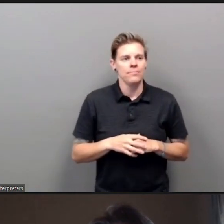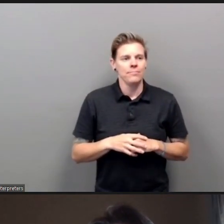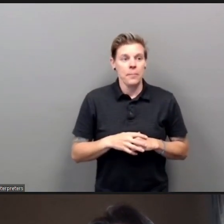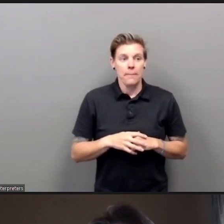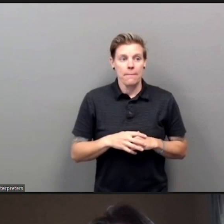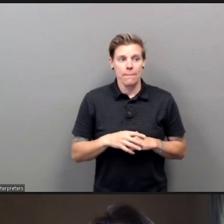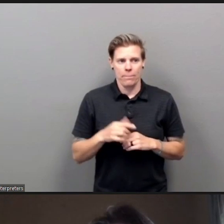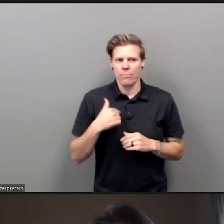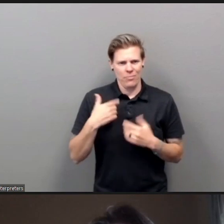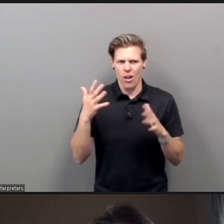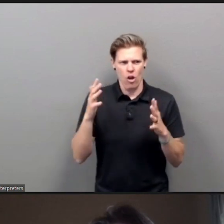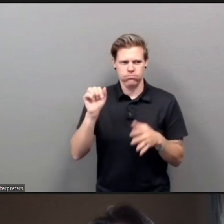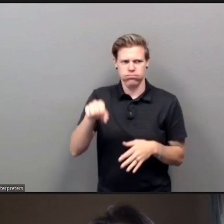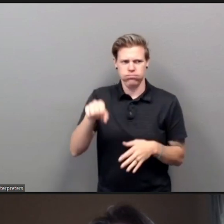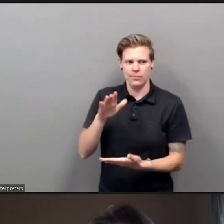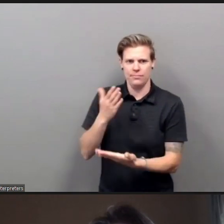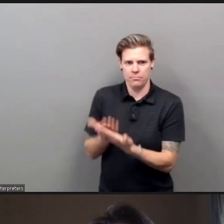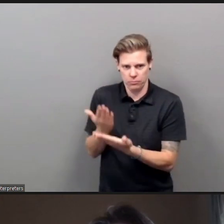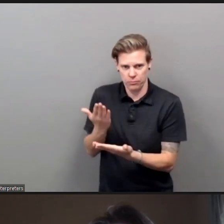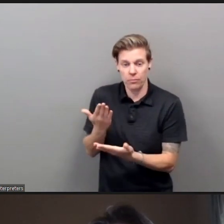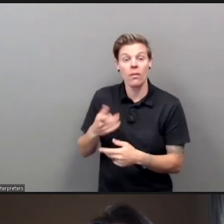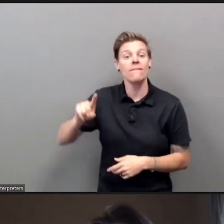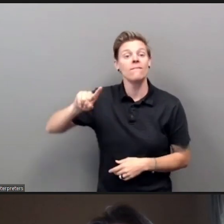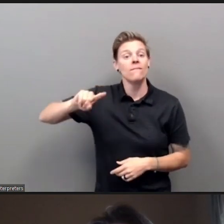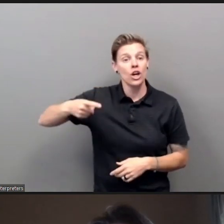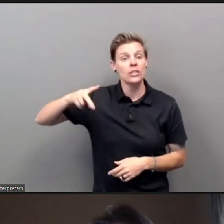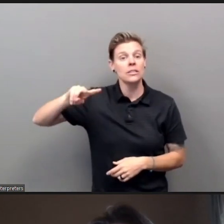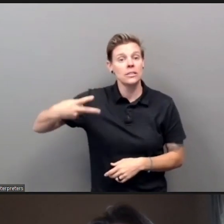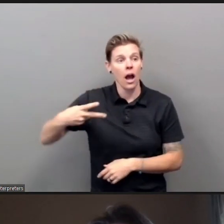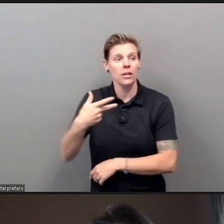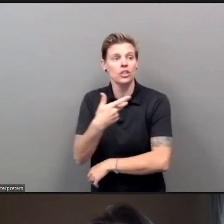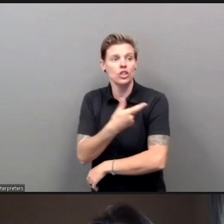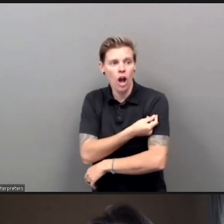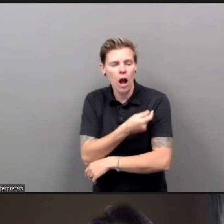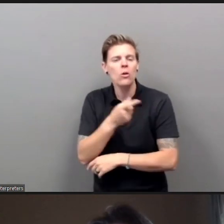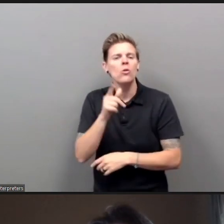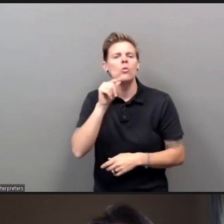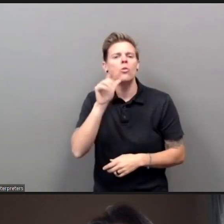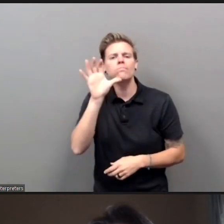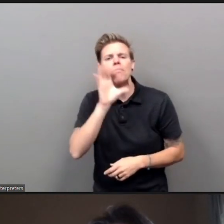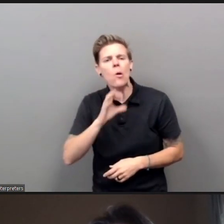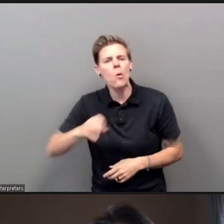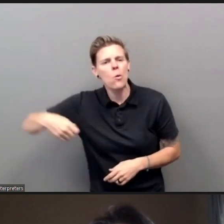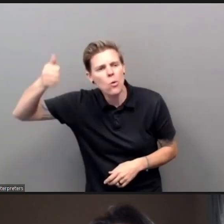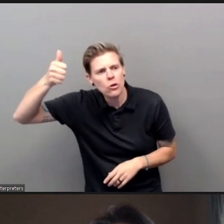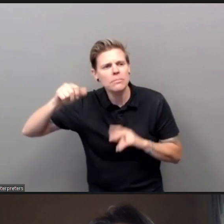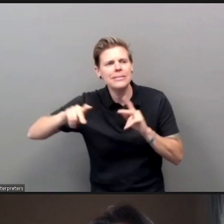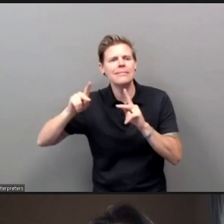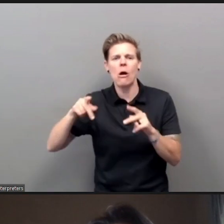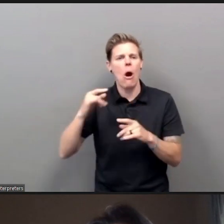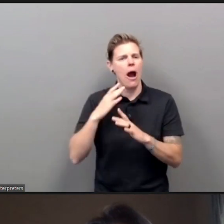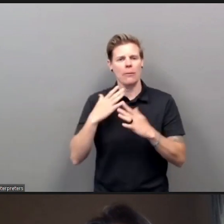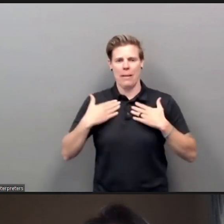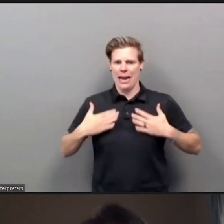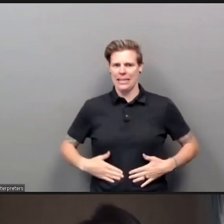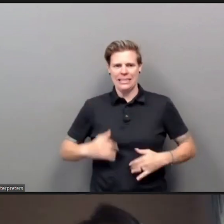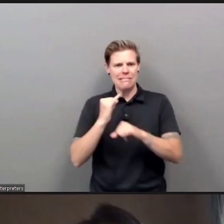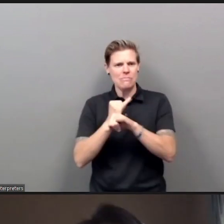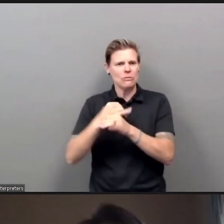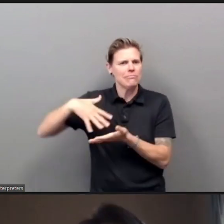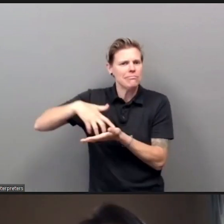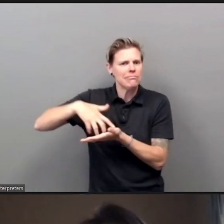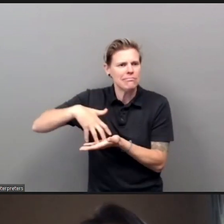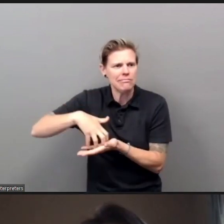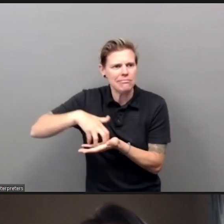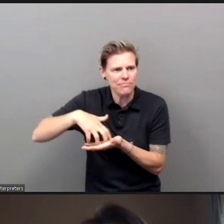that they didn't get as strong of an immune response if they had an immune deficiency, solid tumor, under